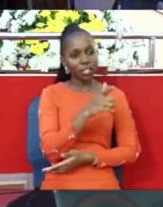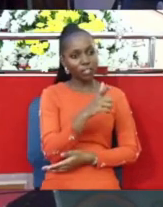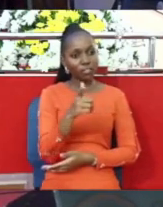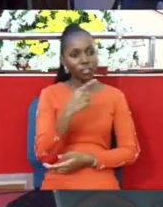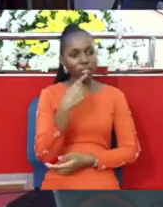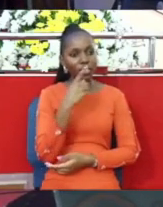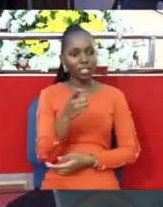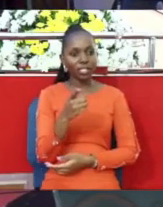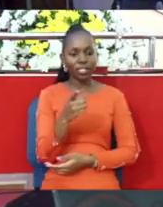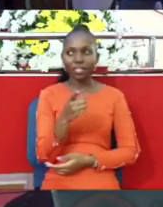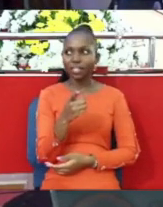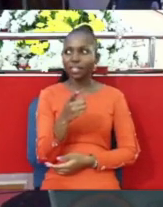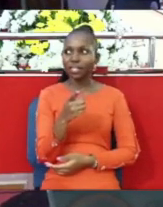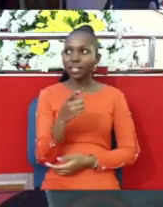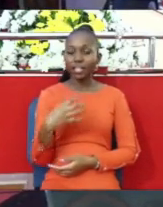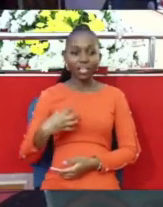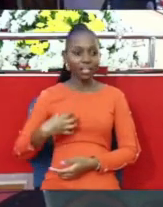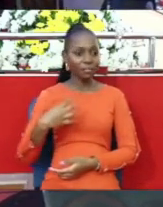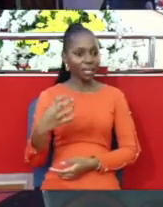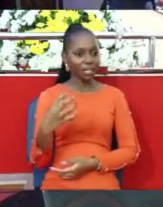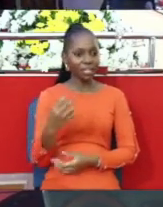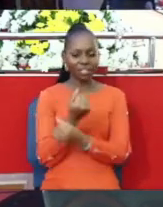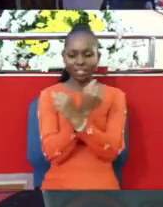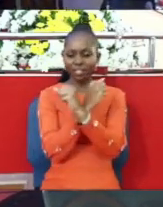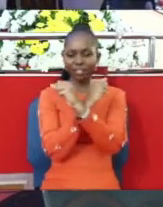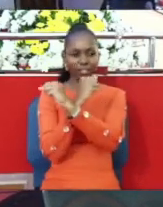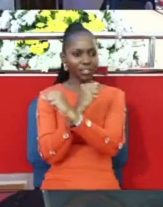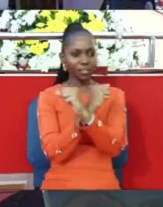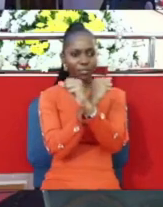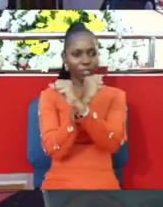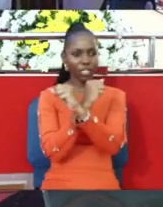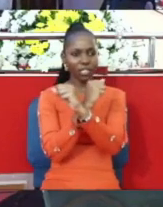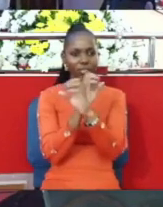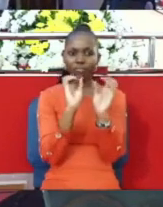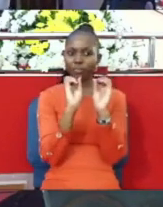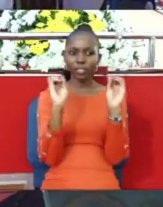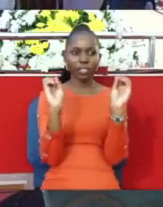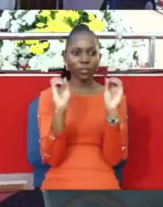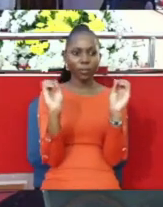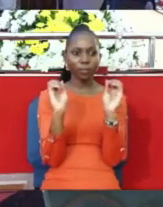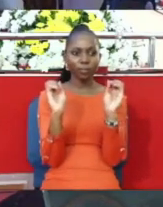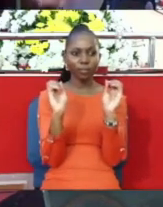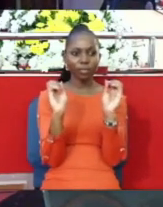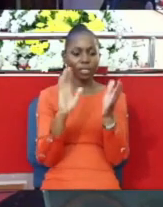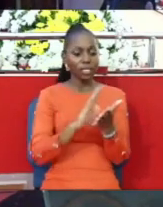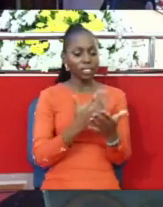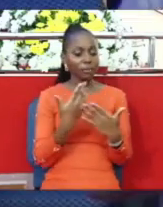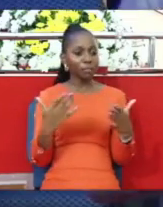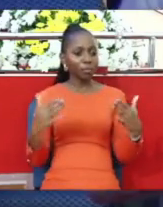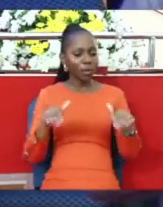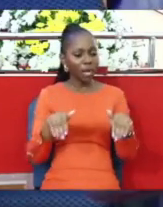hiyo pesa, mm-hmm, si usalama. The money is not the safe. Kuna jamaa wanaweza goja utaanguka lini. There are people